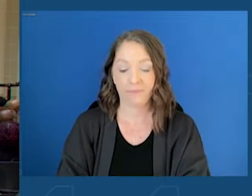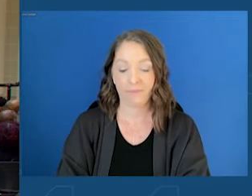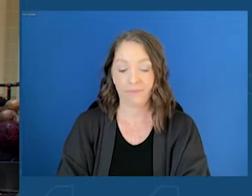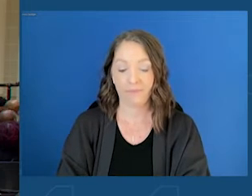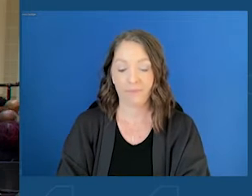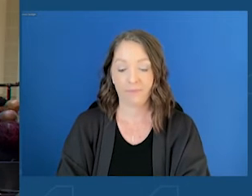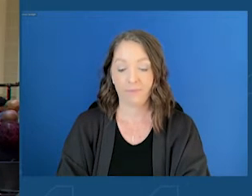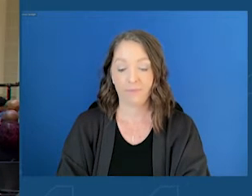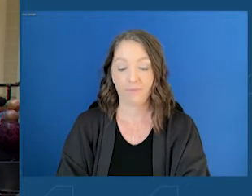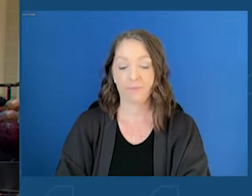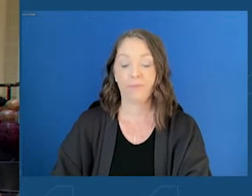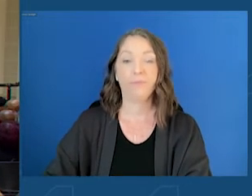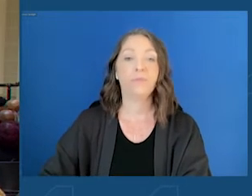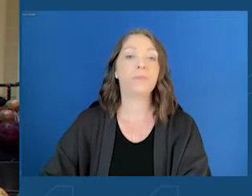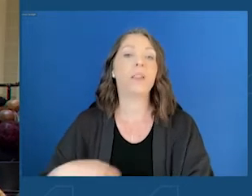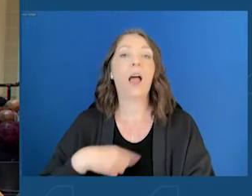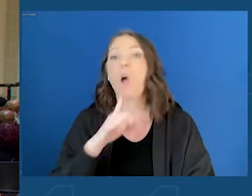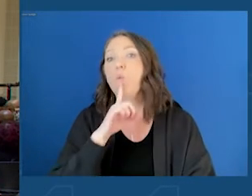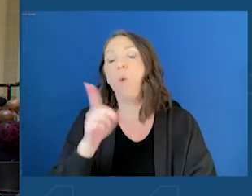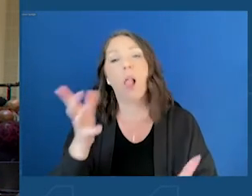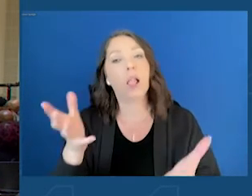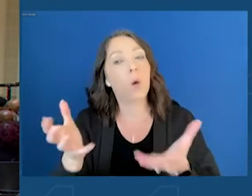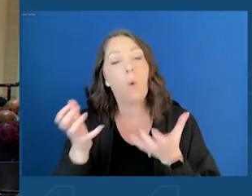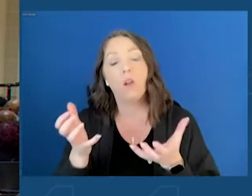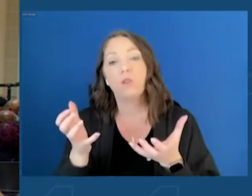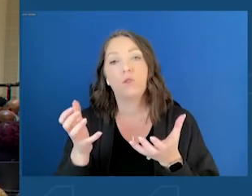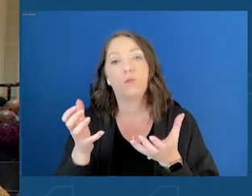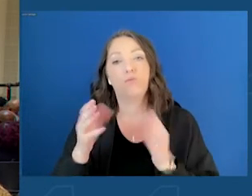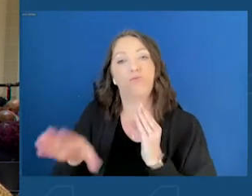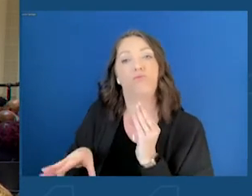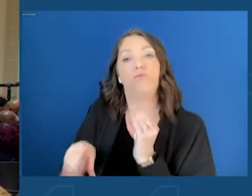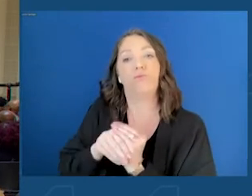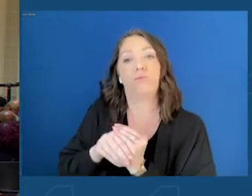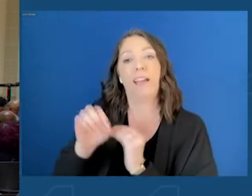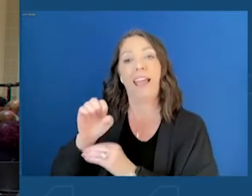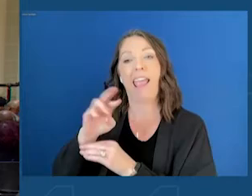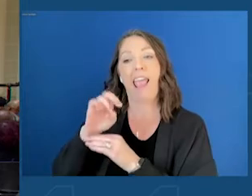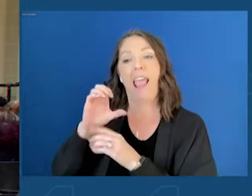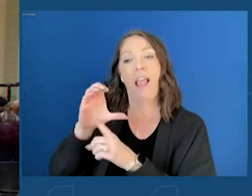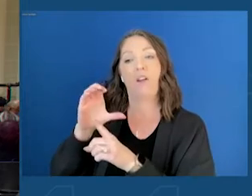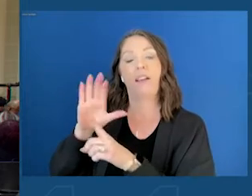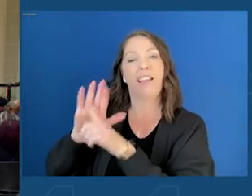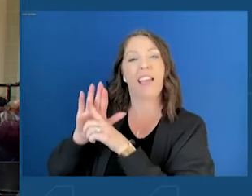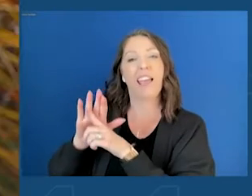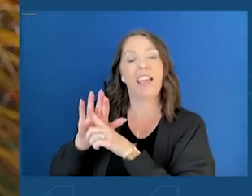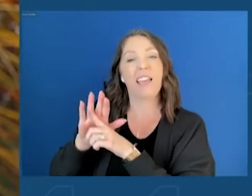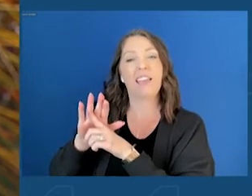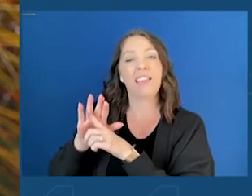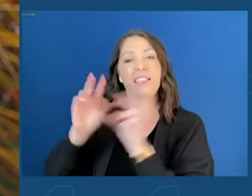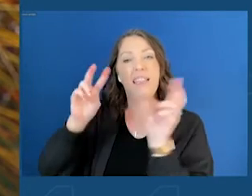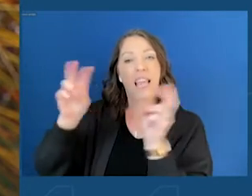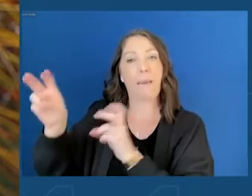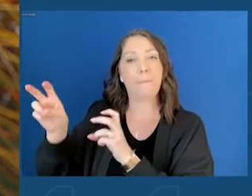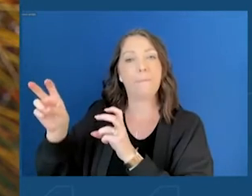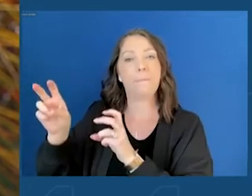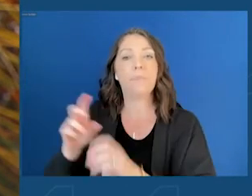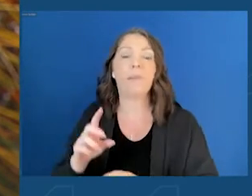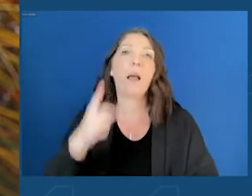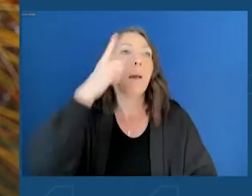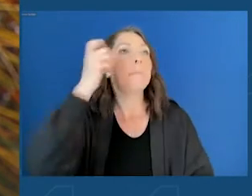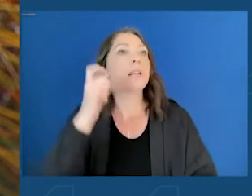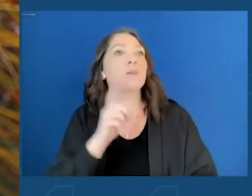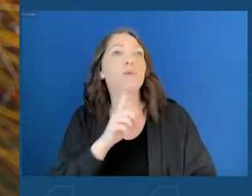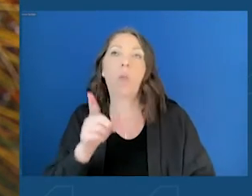Thank you. I really want to pick up with Eric's theme, the DA's theme, because it was the